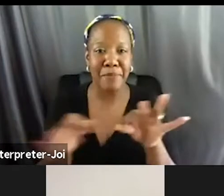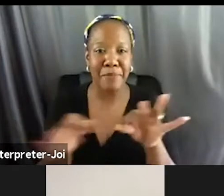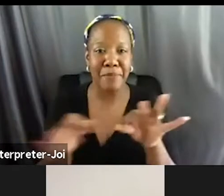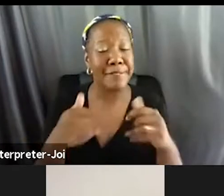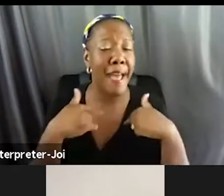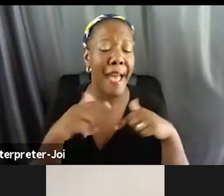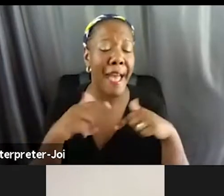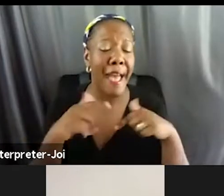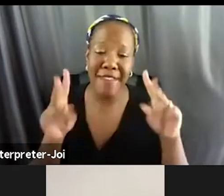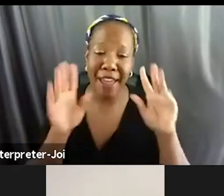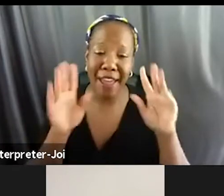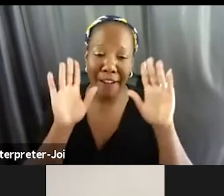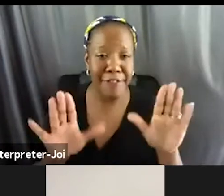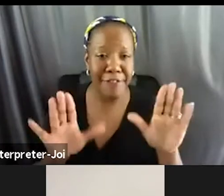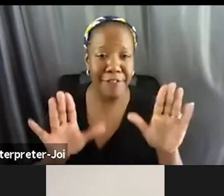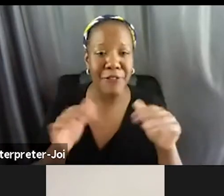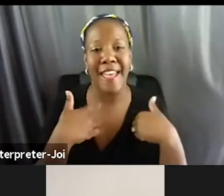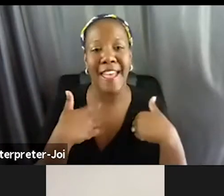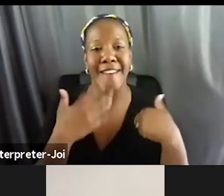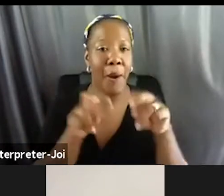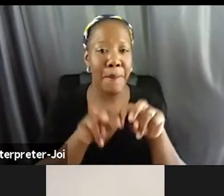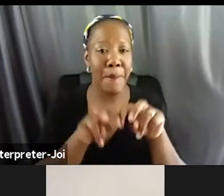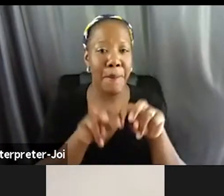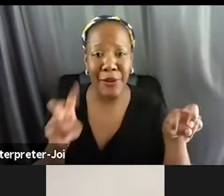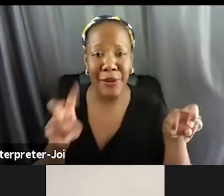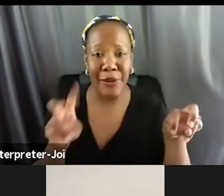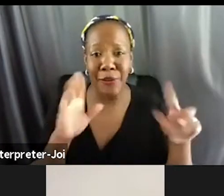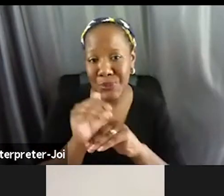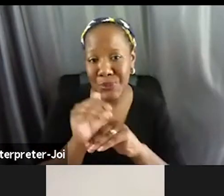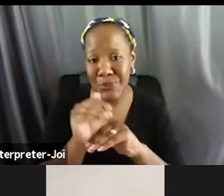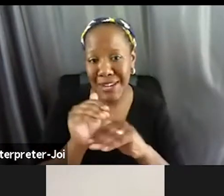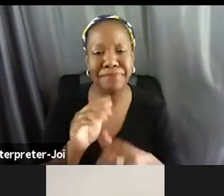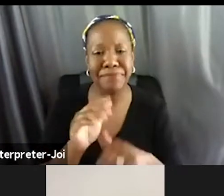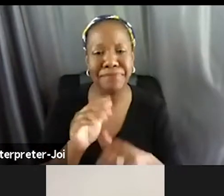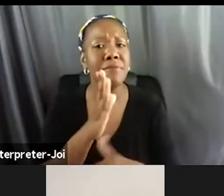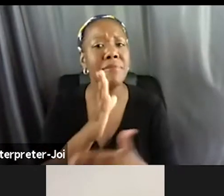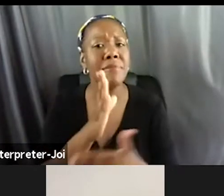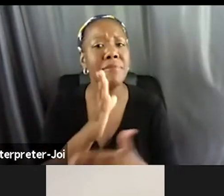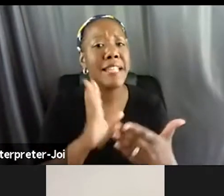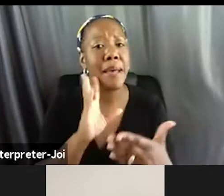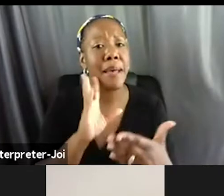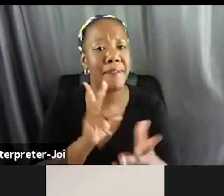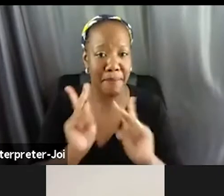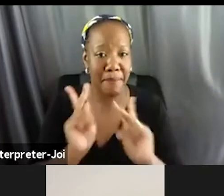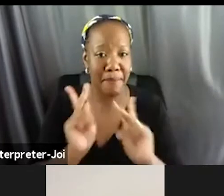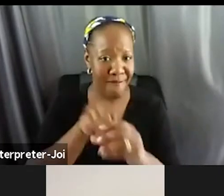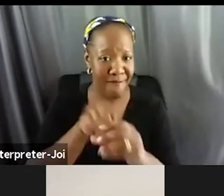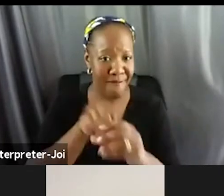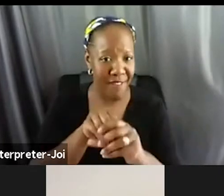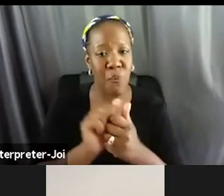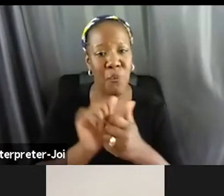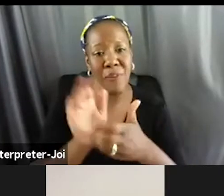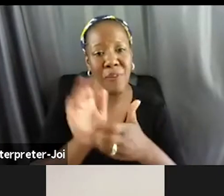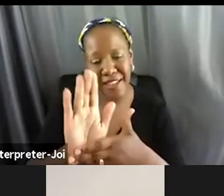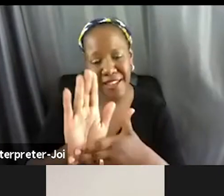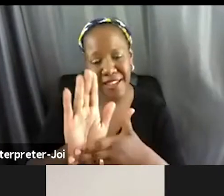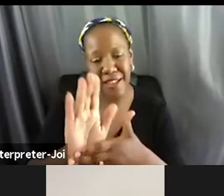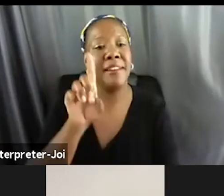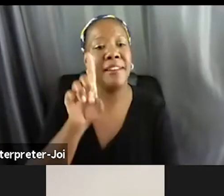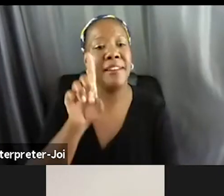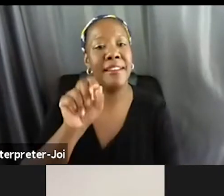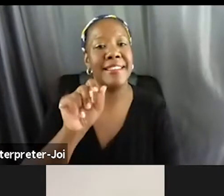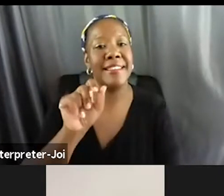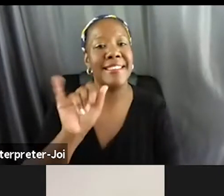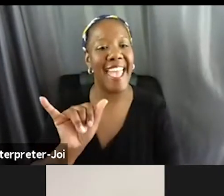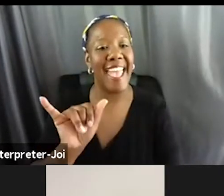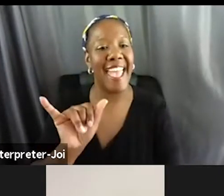have the panel, which consists of the participants from the film, as well as Day, who is the moderator,